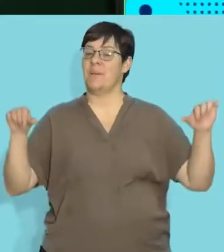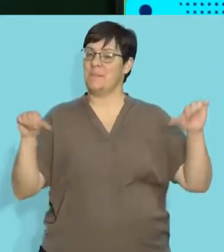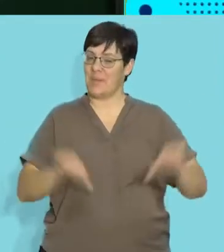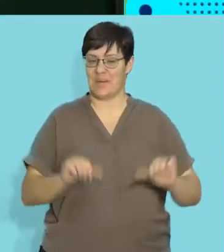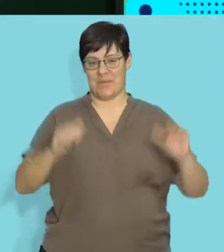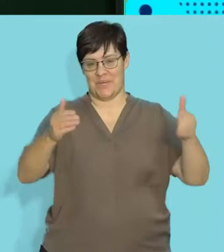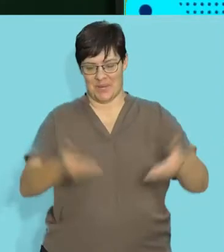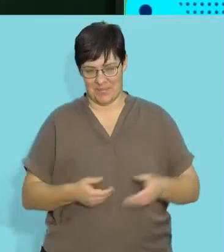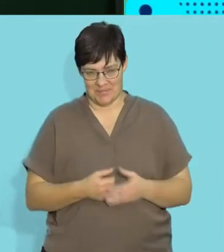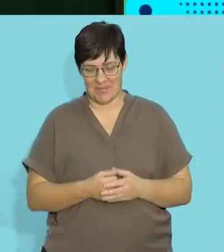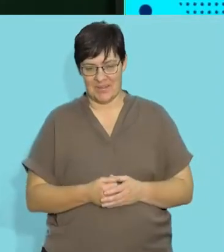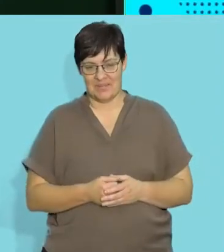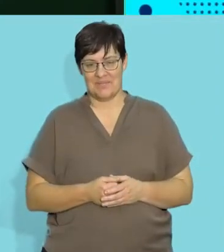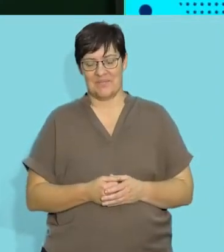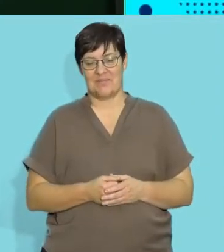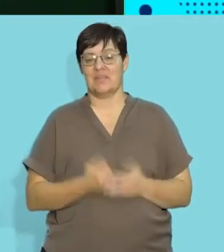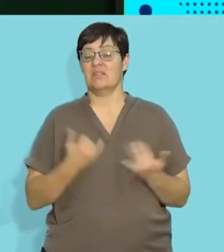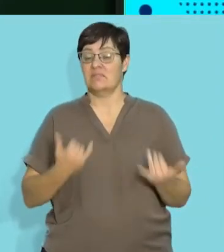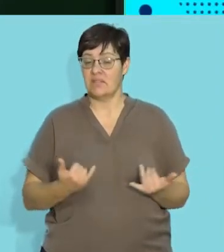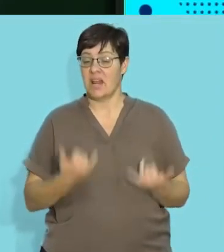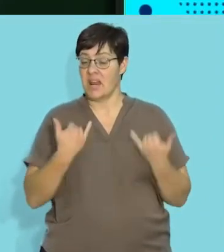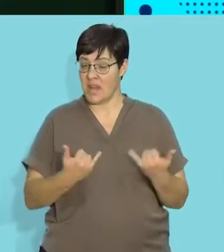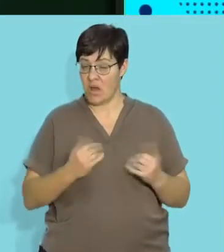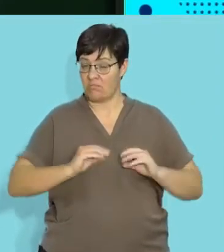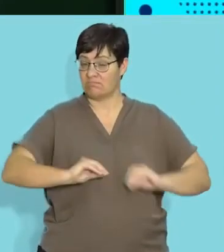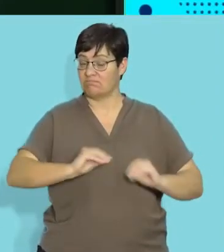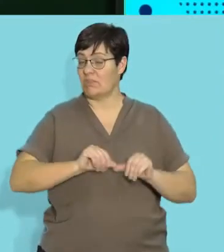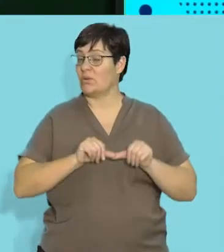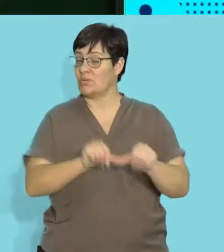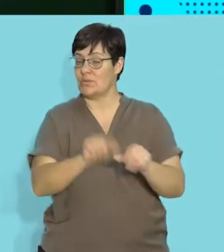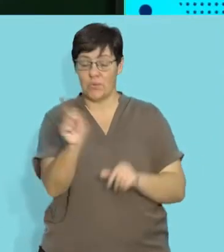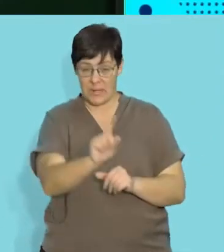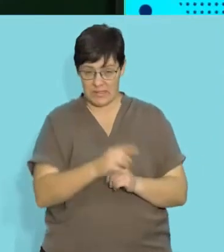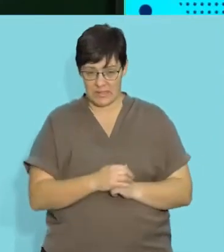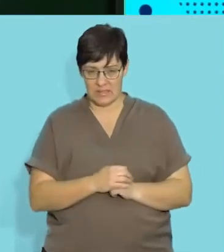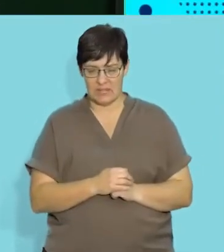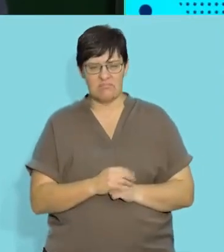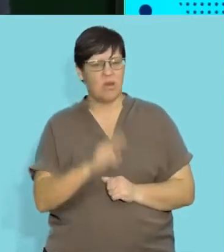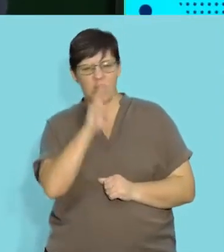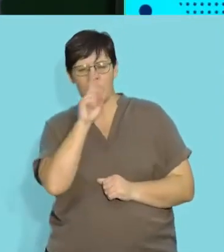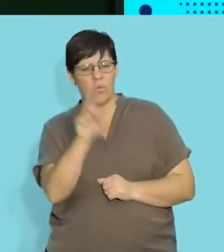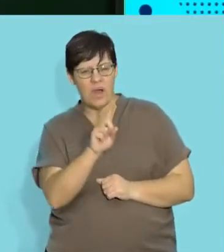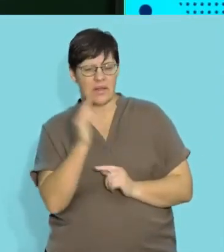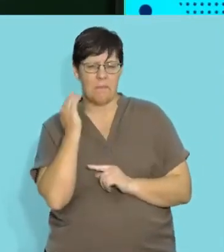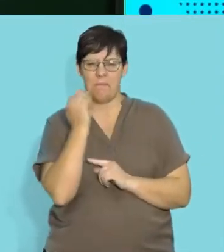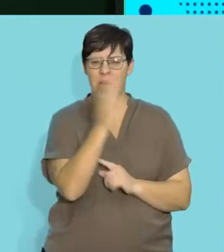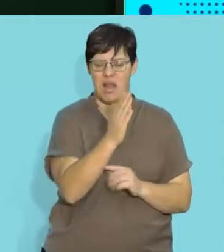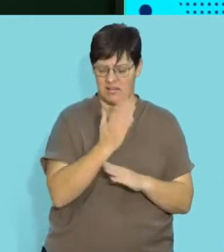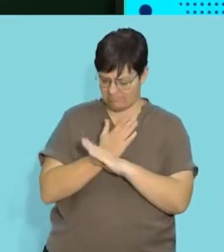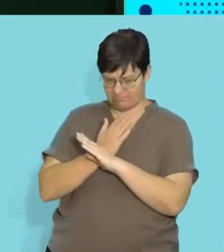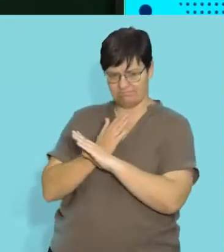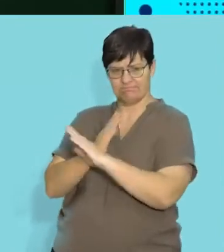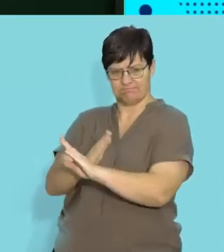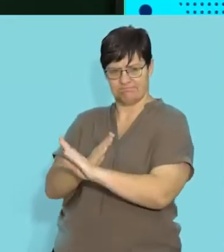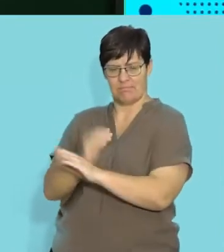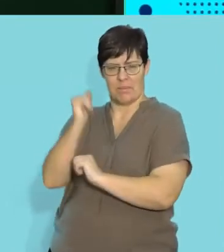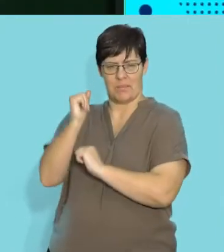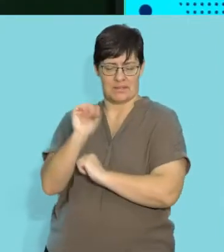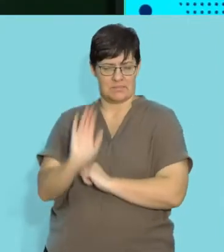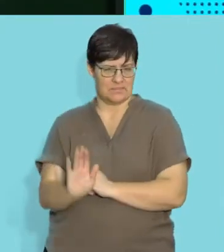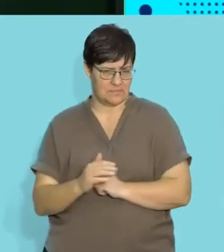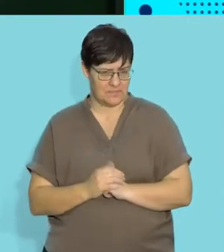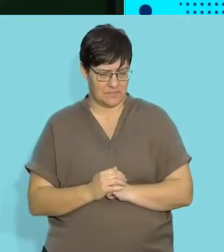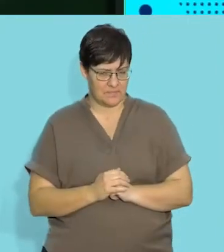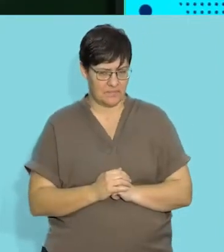Welcome back, life science learners, to this segment. In our segment now, we're going to be spending some time looking at plants' defense